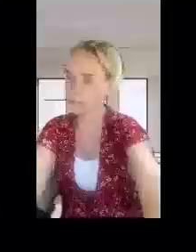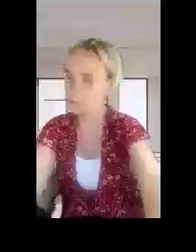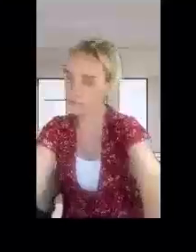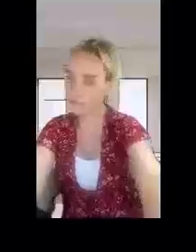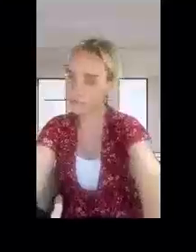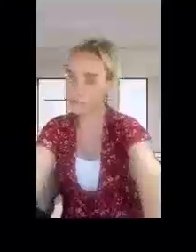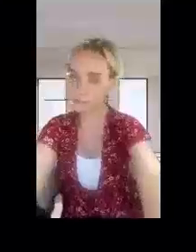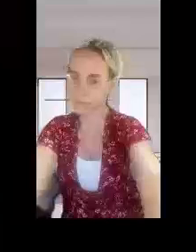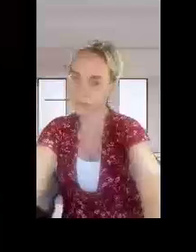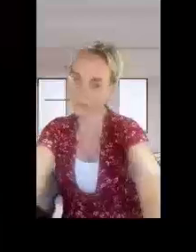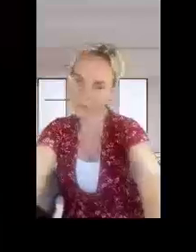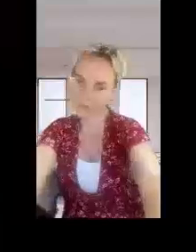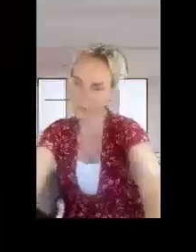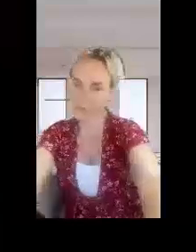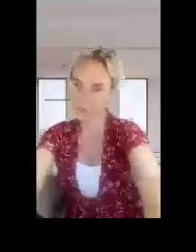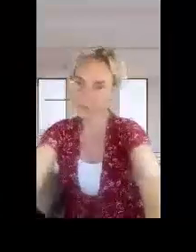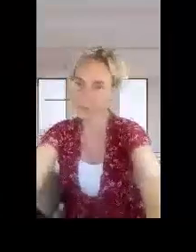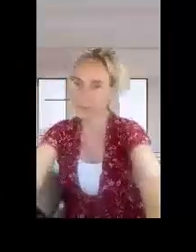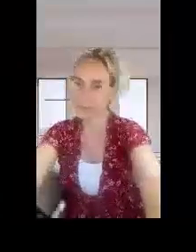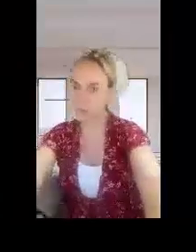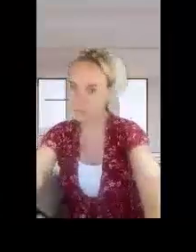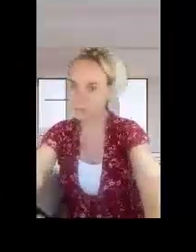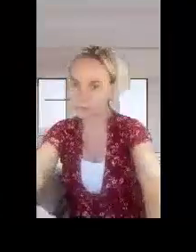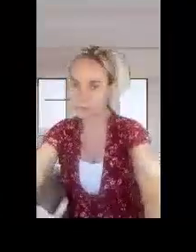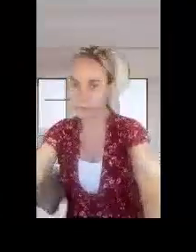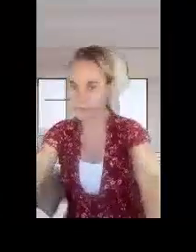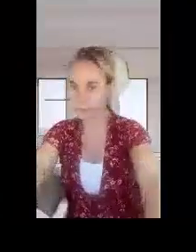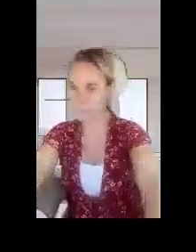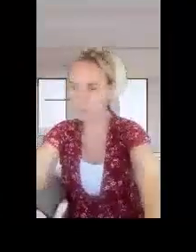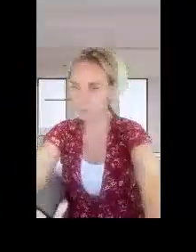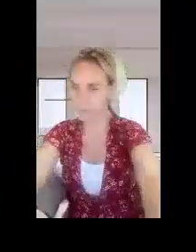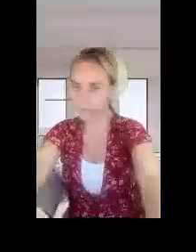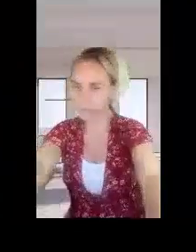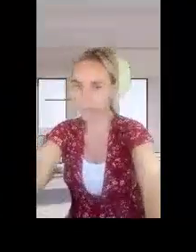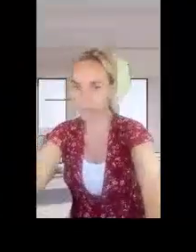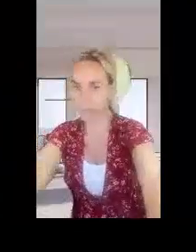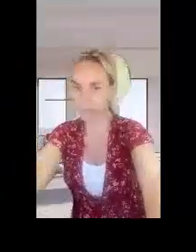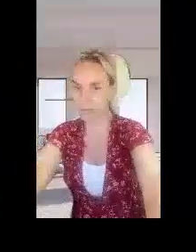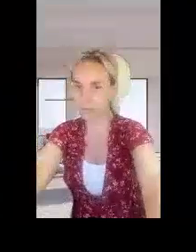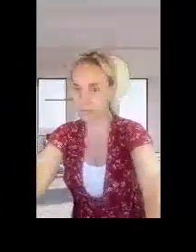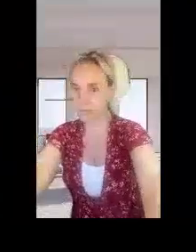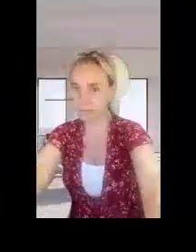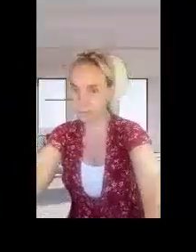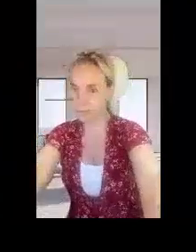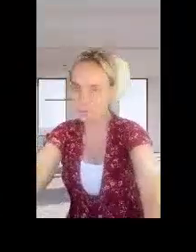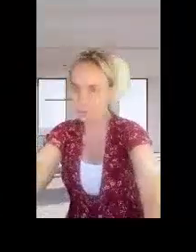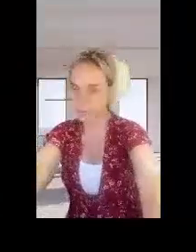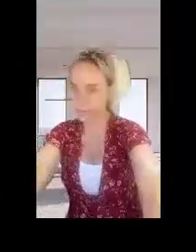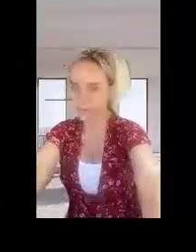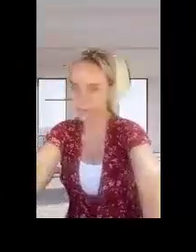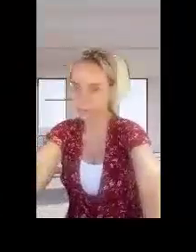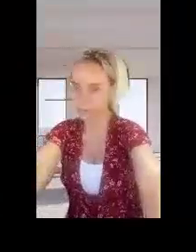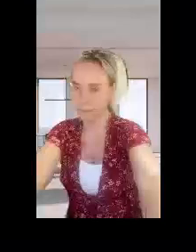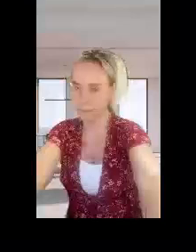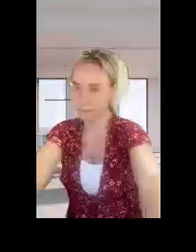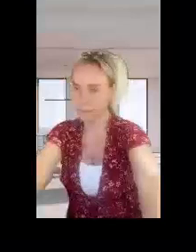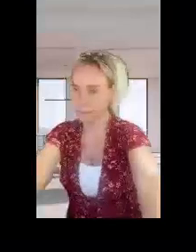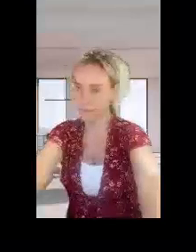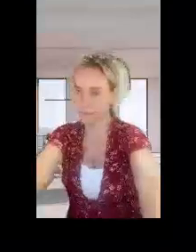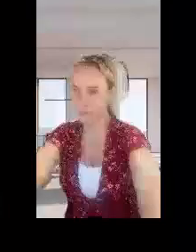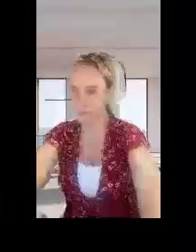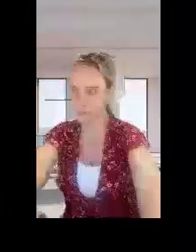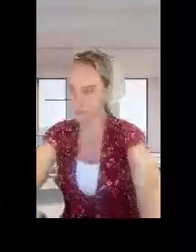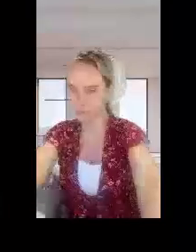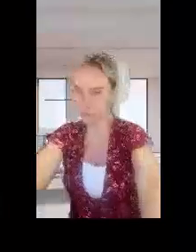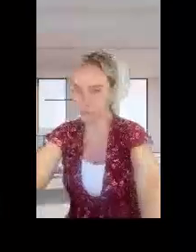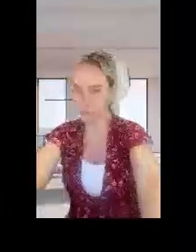land continues to be home to indigenous and non-indigenous peoples. As responsible community members, we value the diversity, dignity,